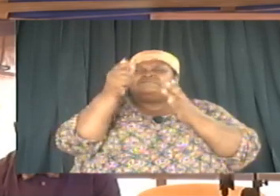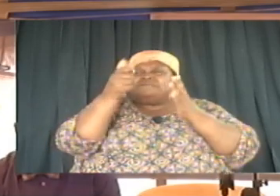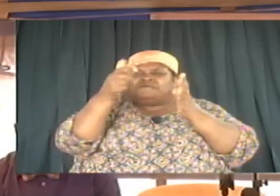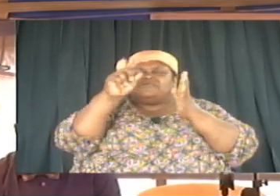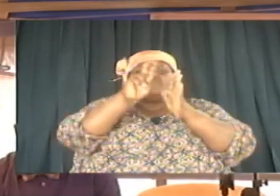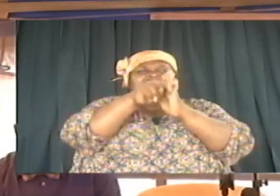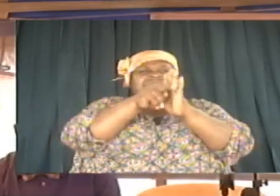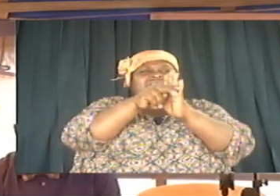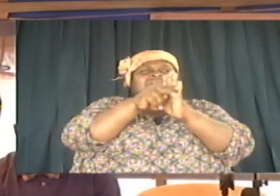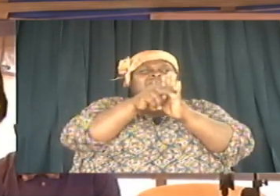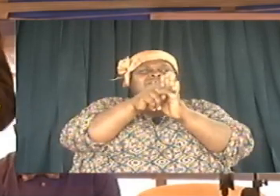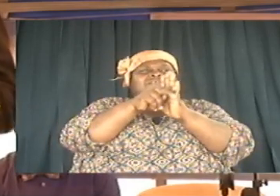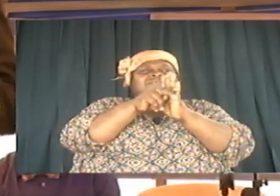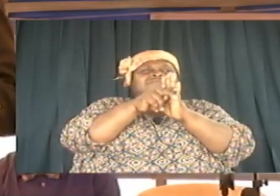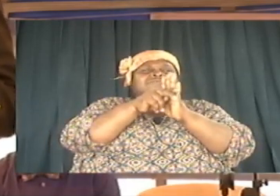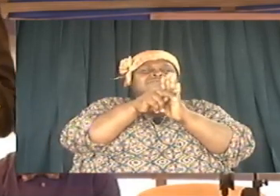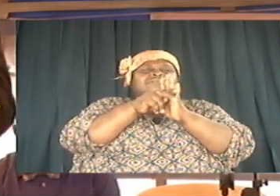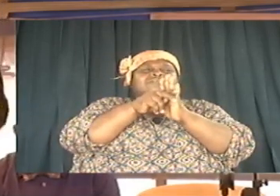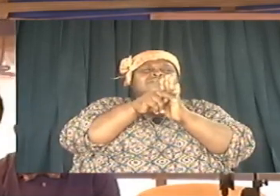to shift our focus